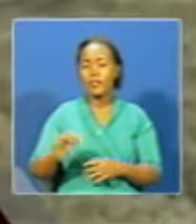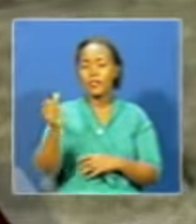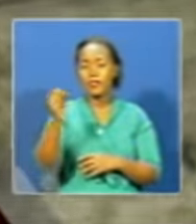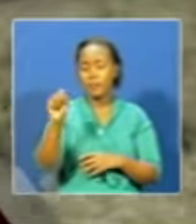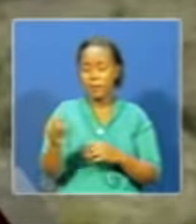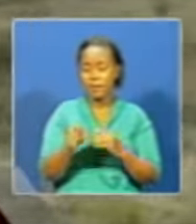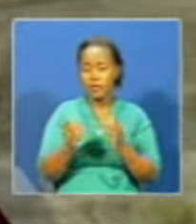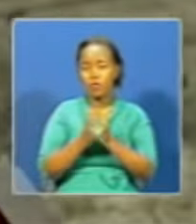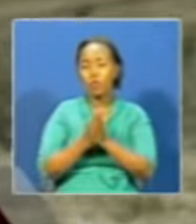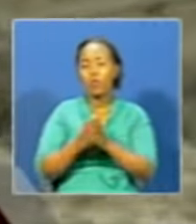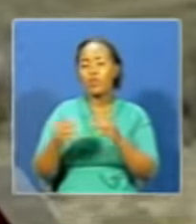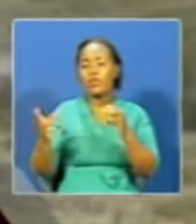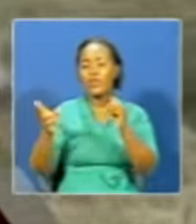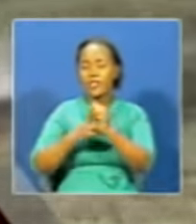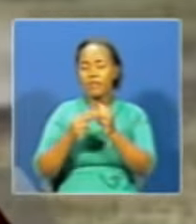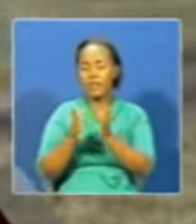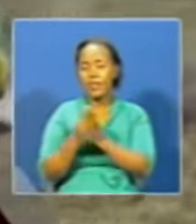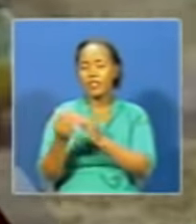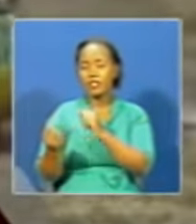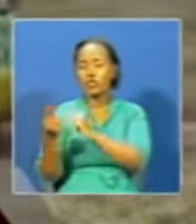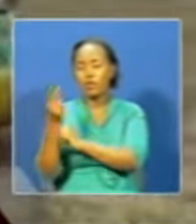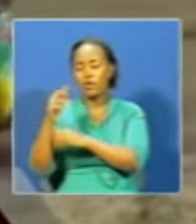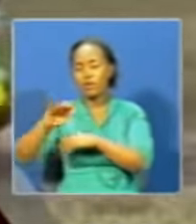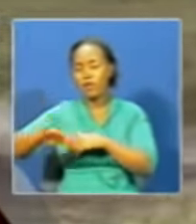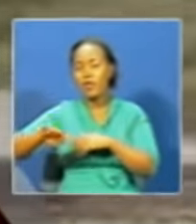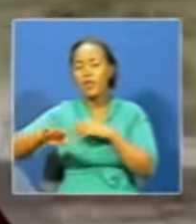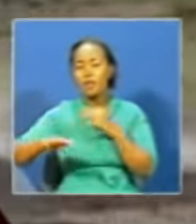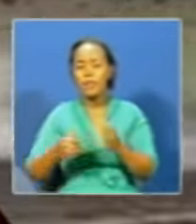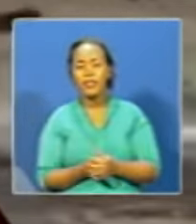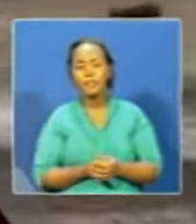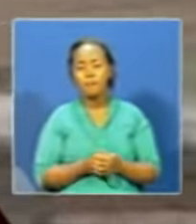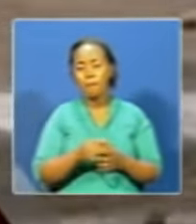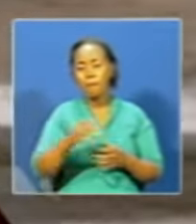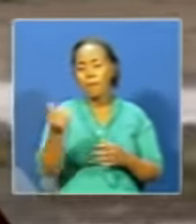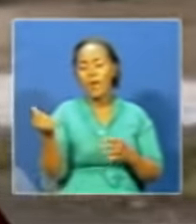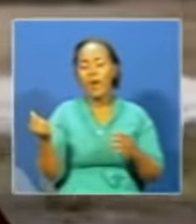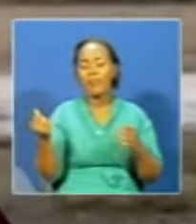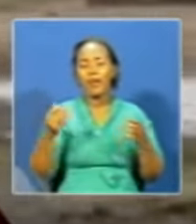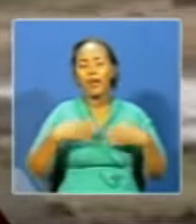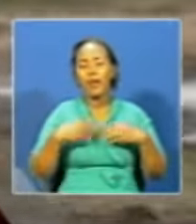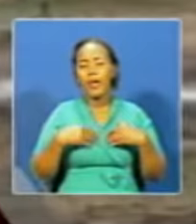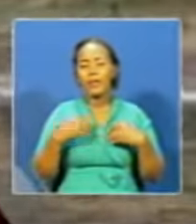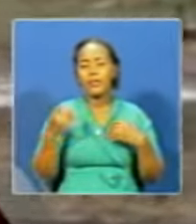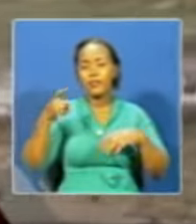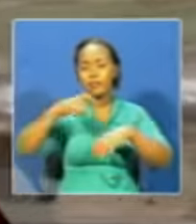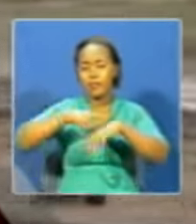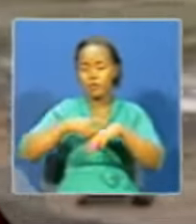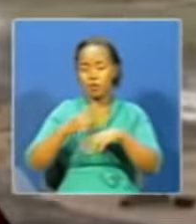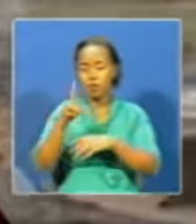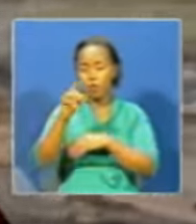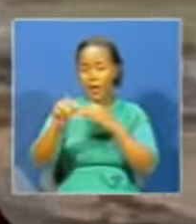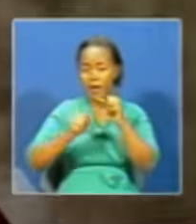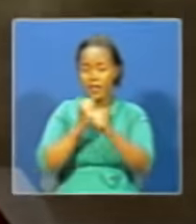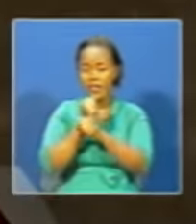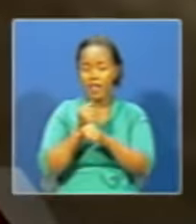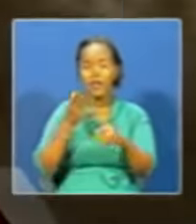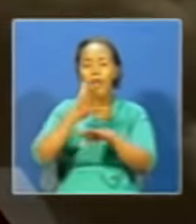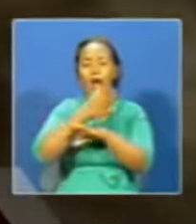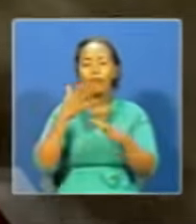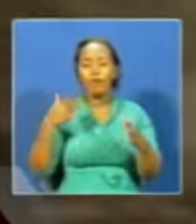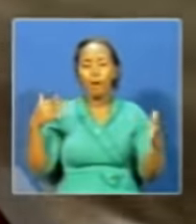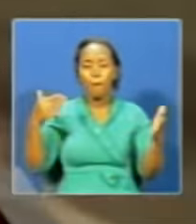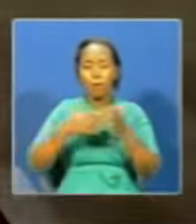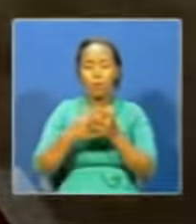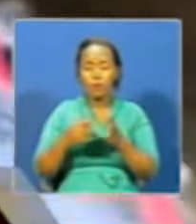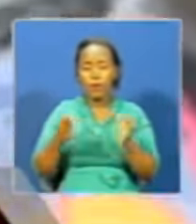7 of the 12 rounds remaining. The Estonian lost a comfortable lead at Rally Italia when he hit a rock and ripped the right rear wheel from